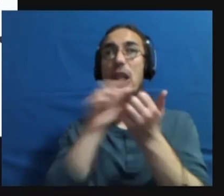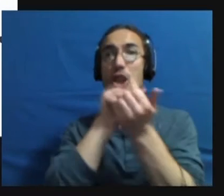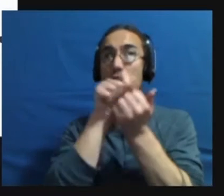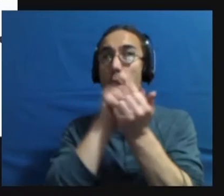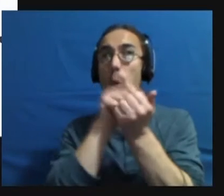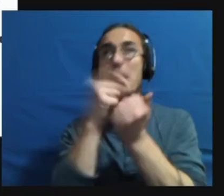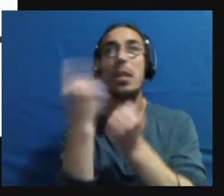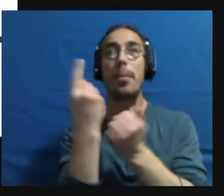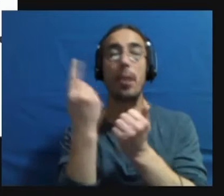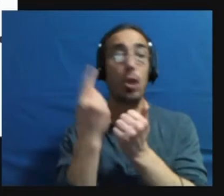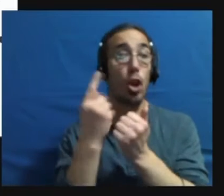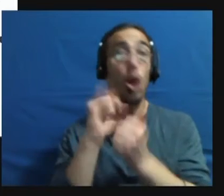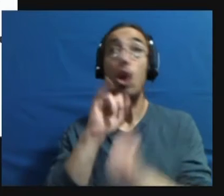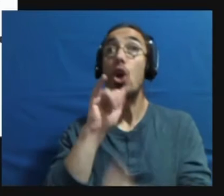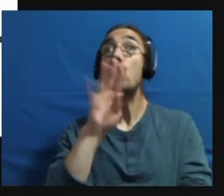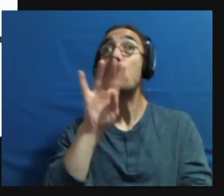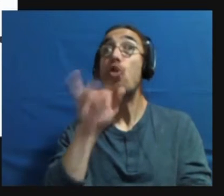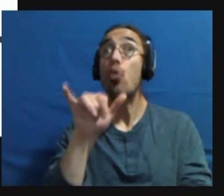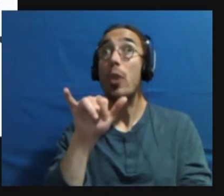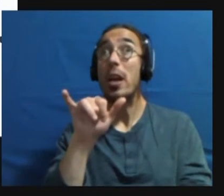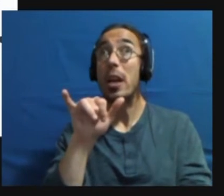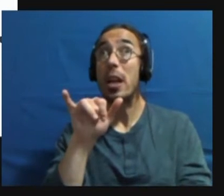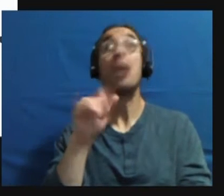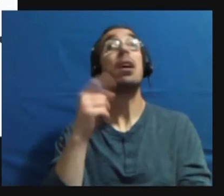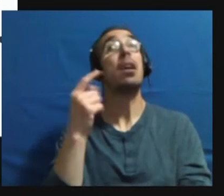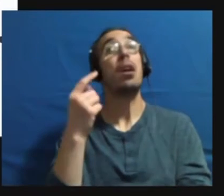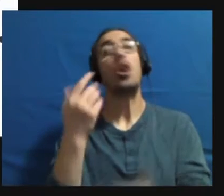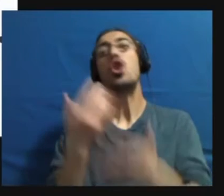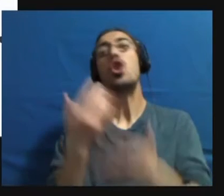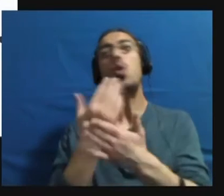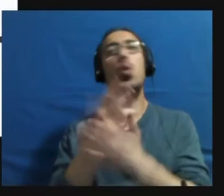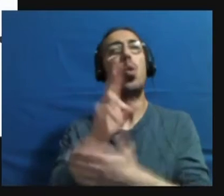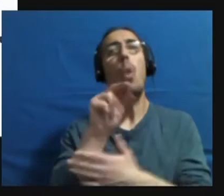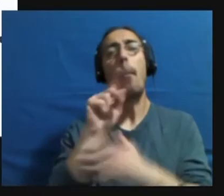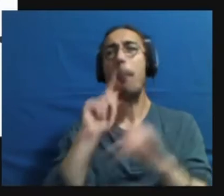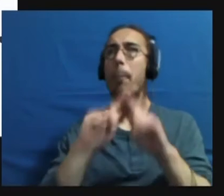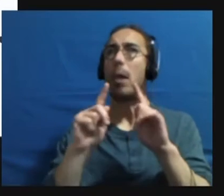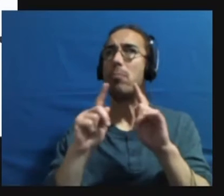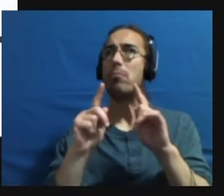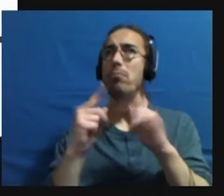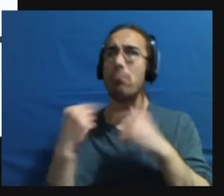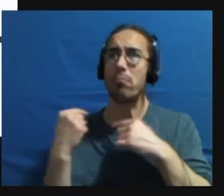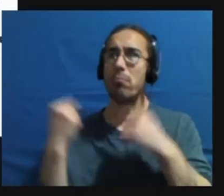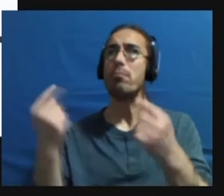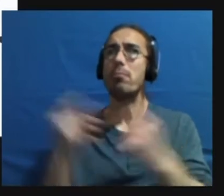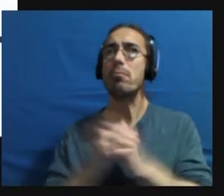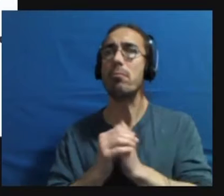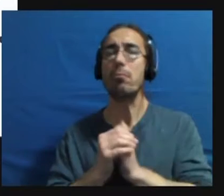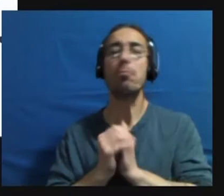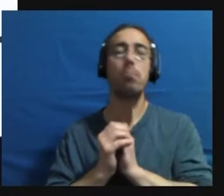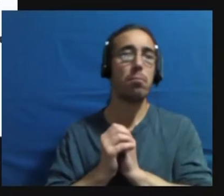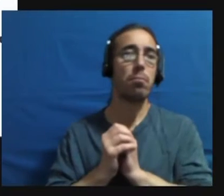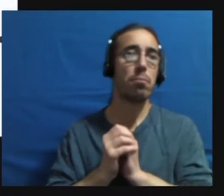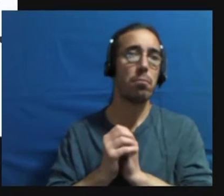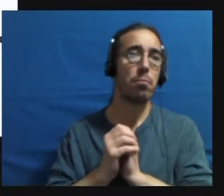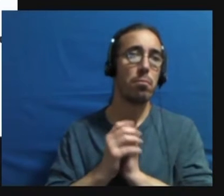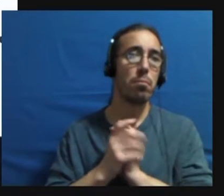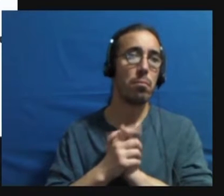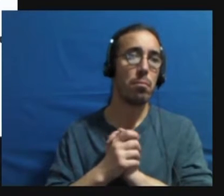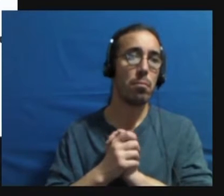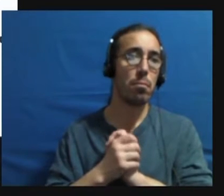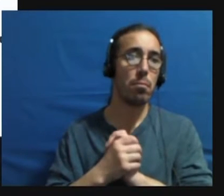is a great new fidget toy that, not new, but fidget toy that is being used more often, I should say. And this sort